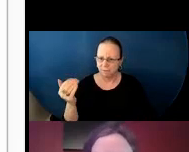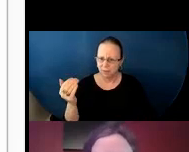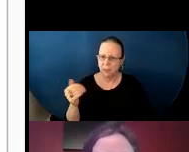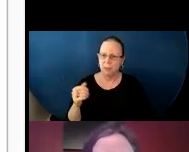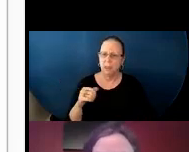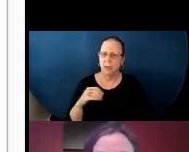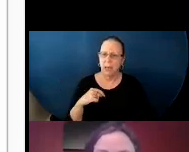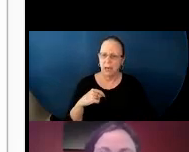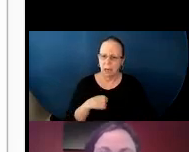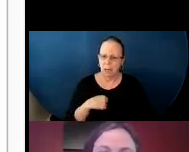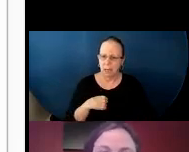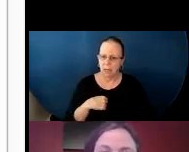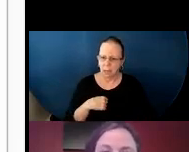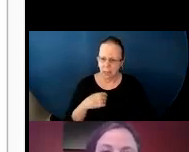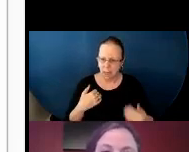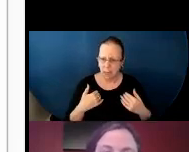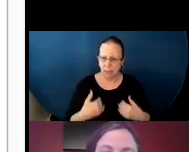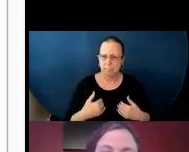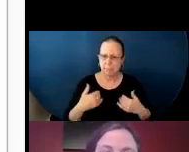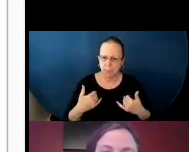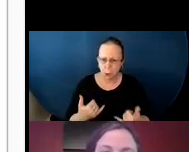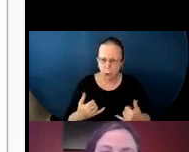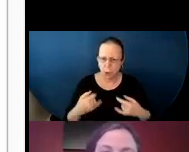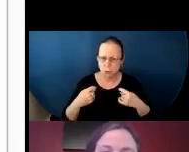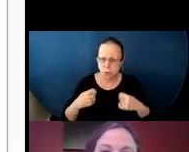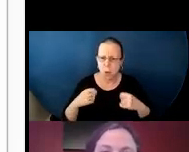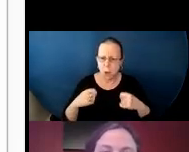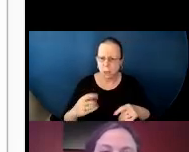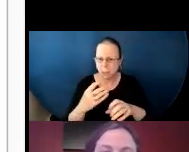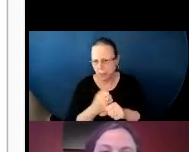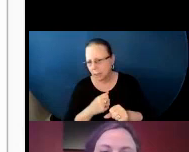And I am currently trying to get my GED.